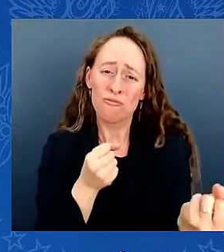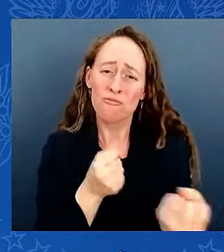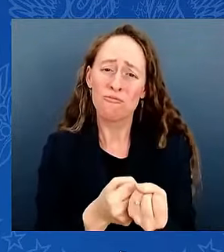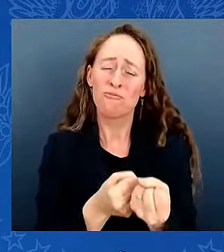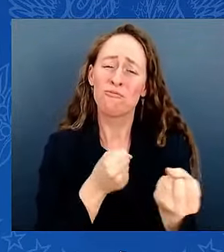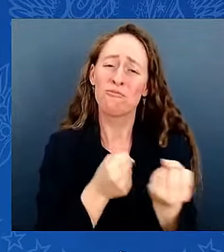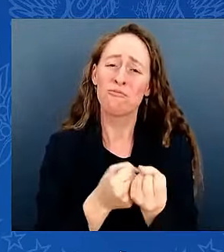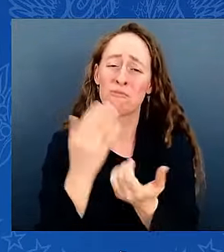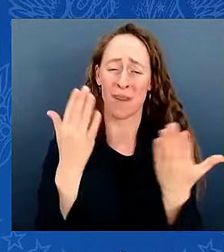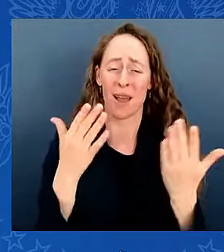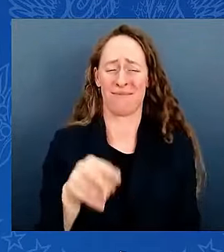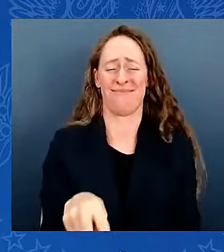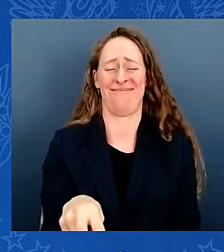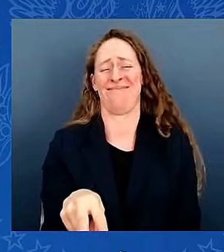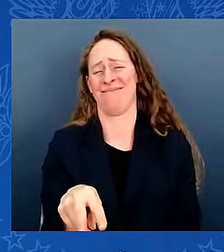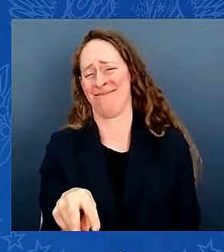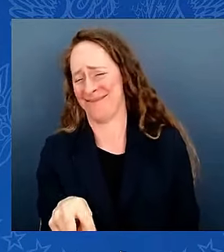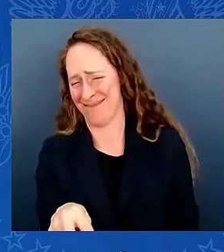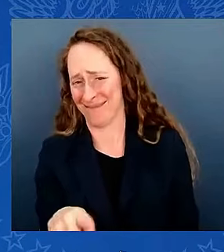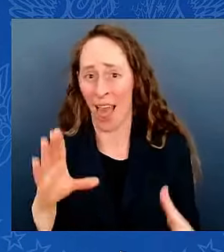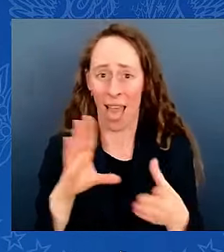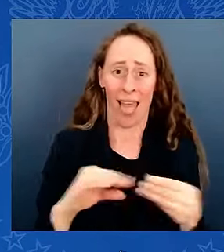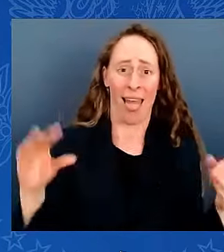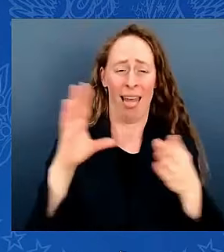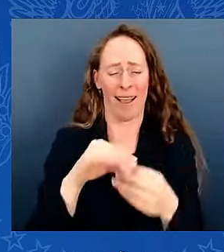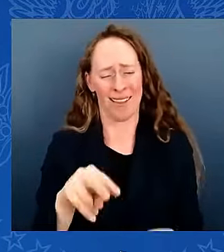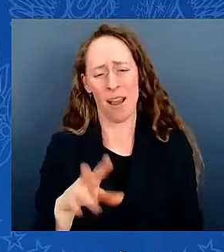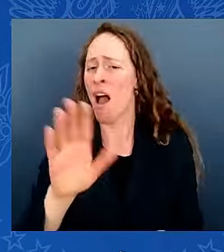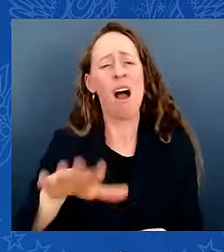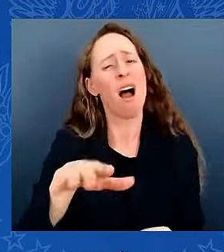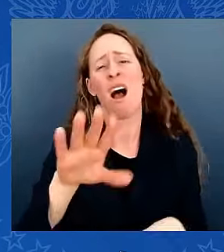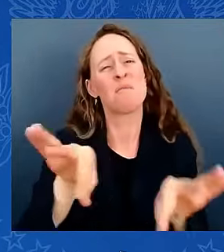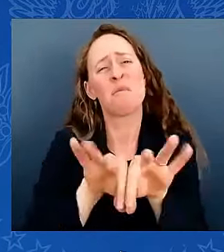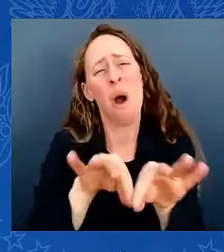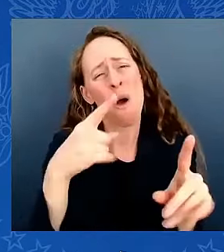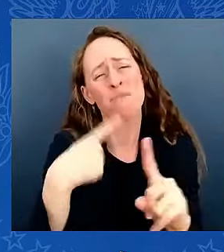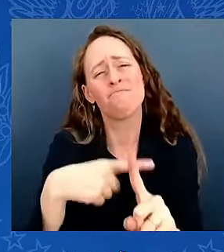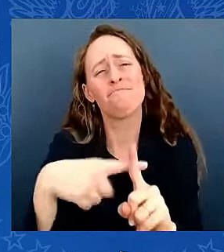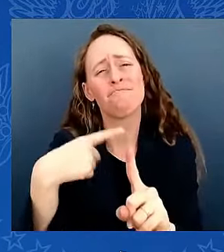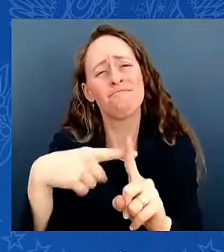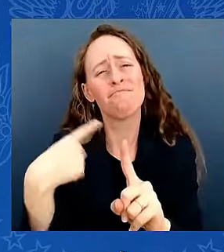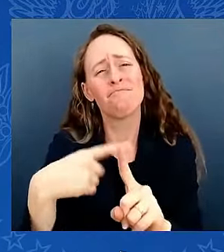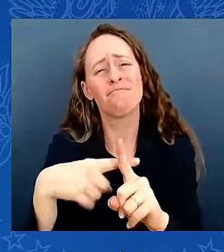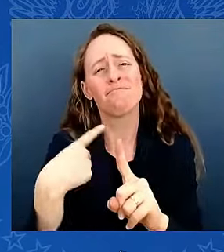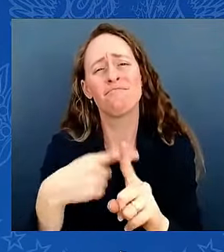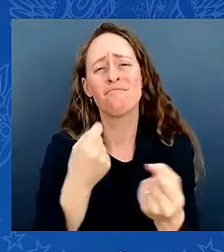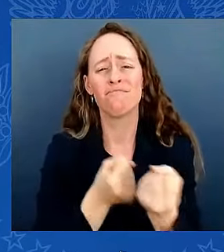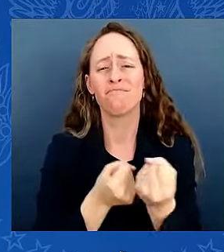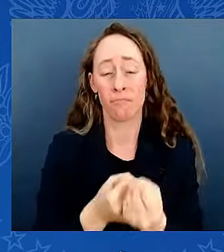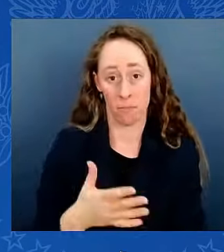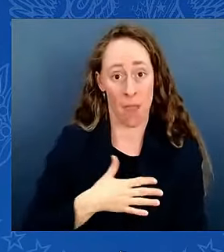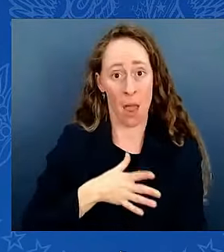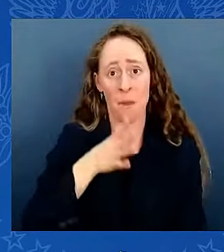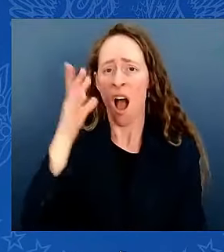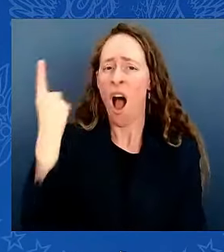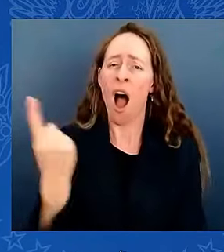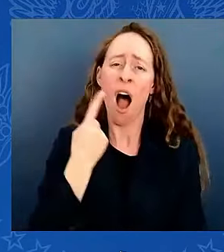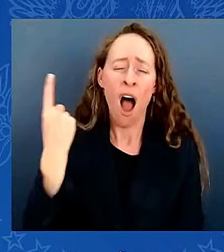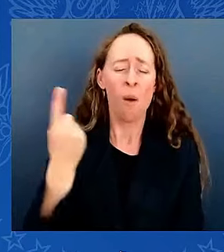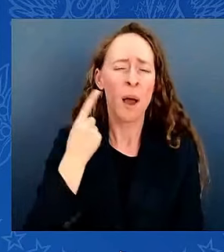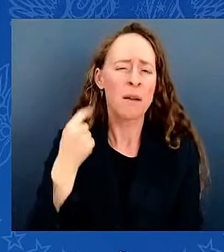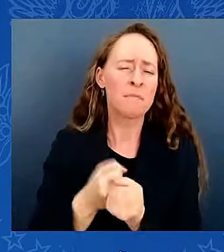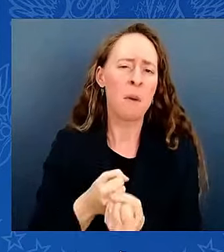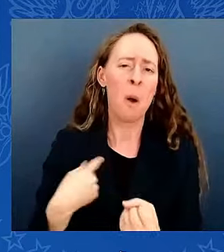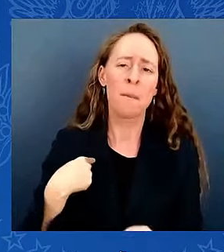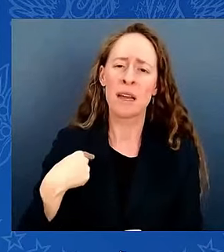me. Whew. My parents have always believed in me. When I said I wanted to start a production company at 13, and